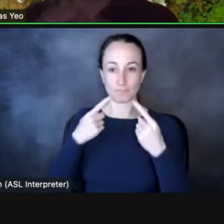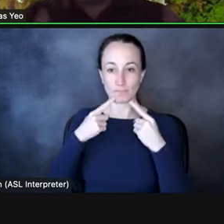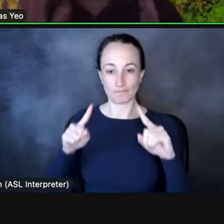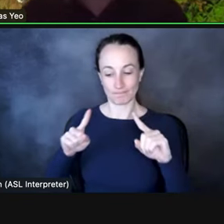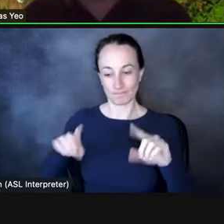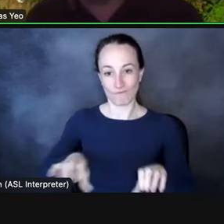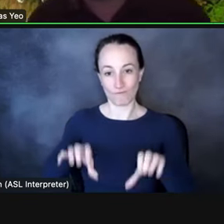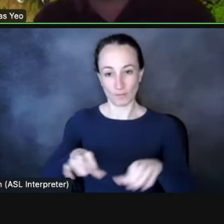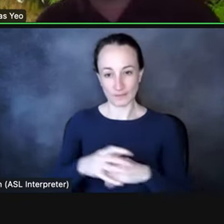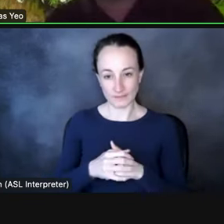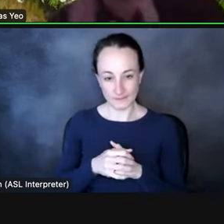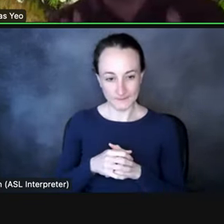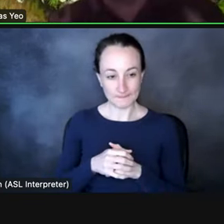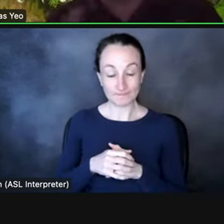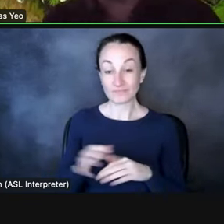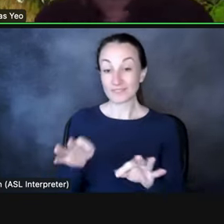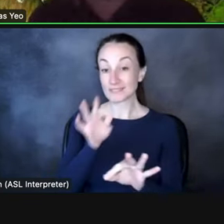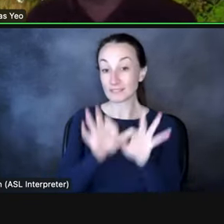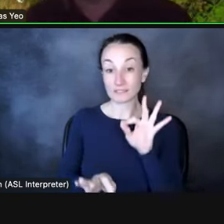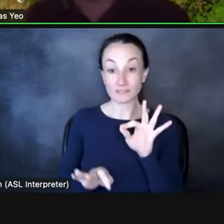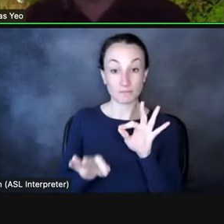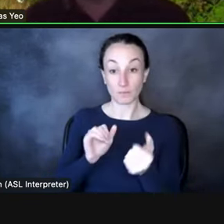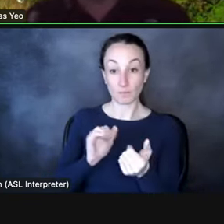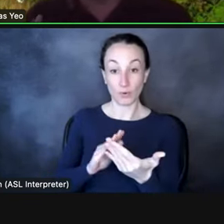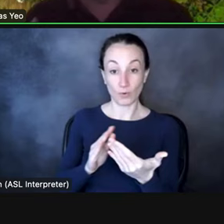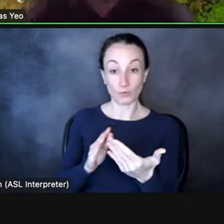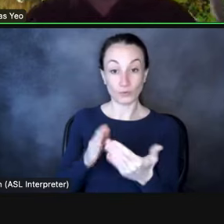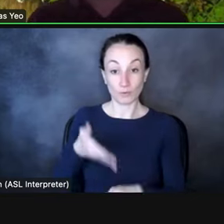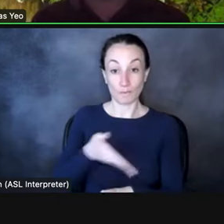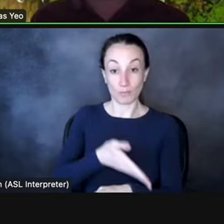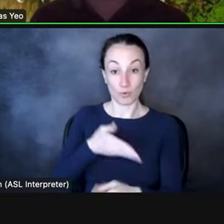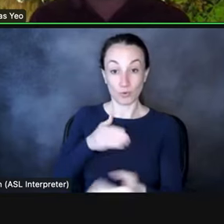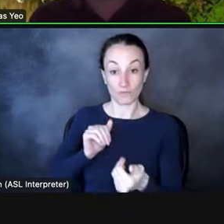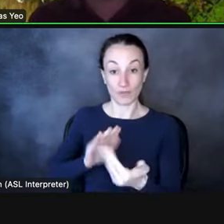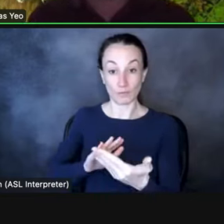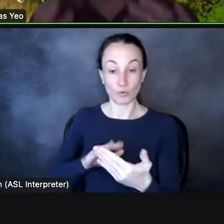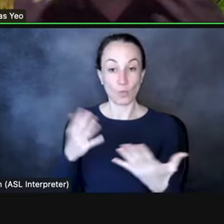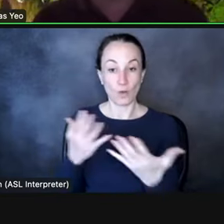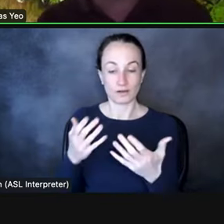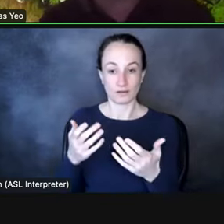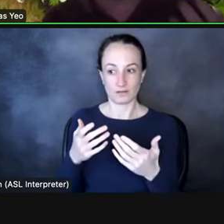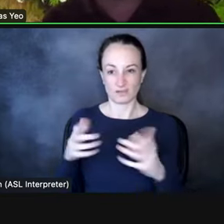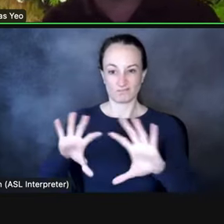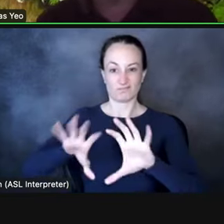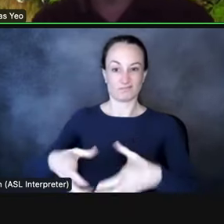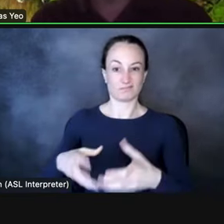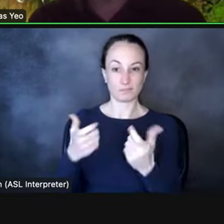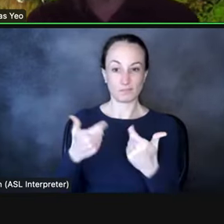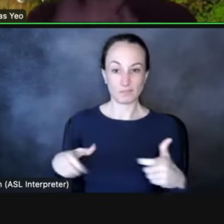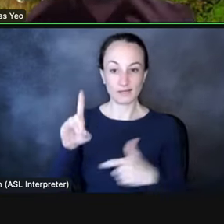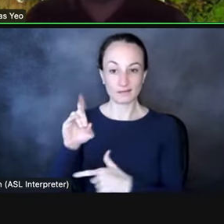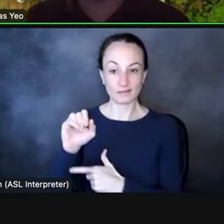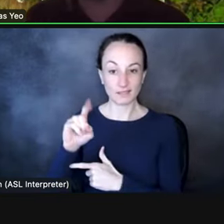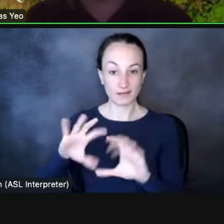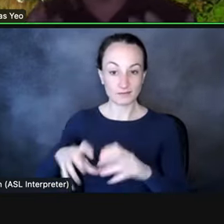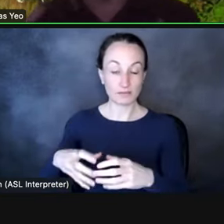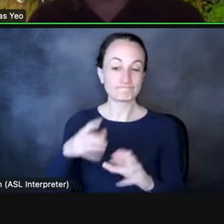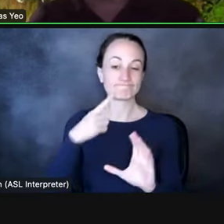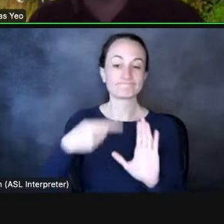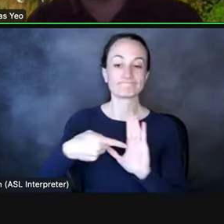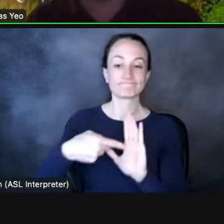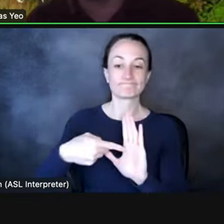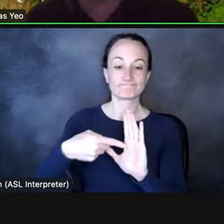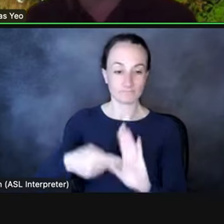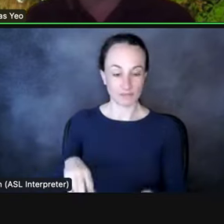A very simple approach, right, to improve prediction performance is to use a big data set, right? So here's an experiment from the UK Biobank.